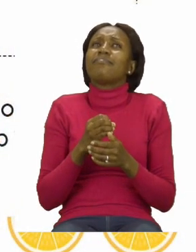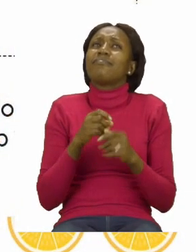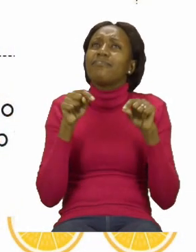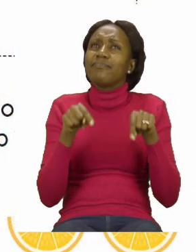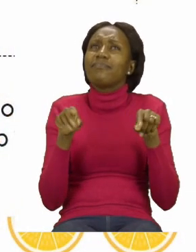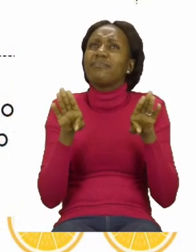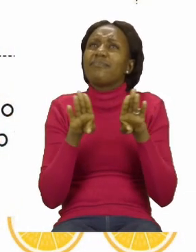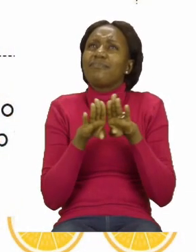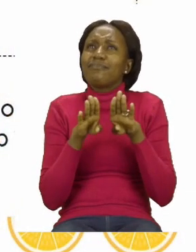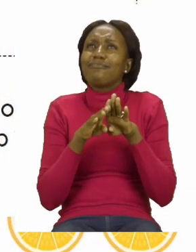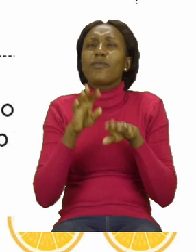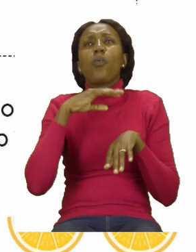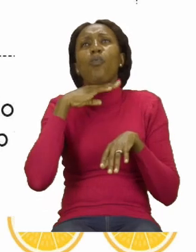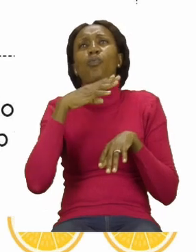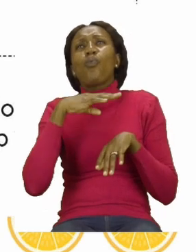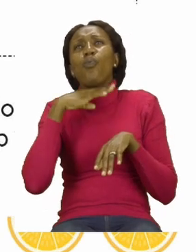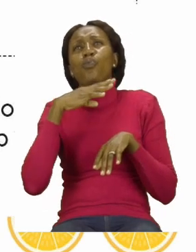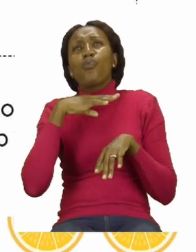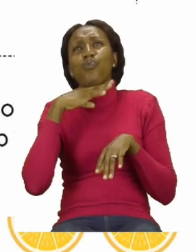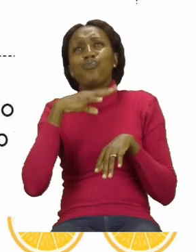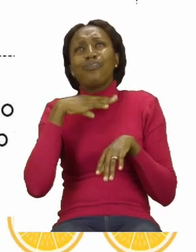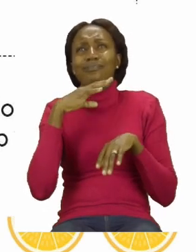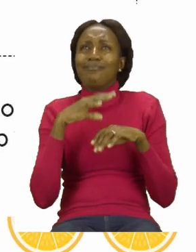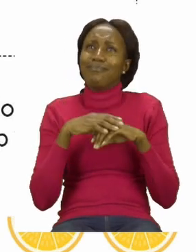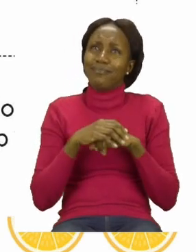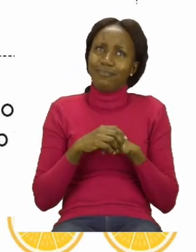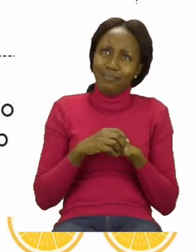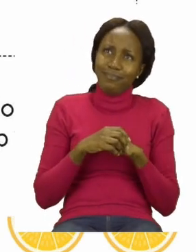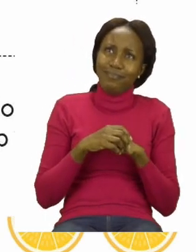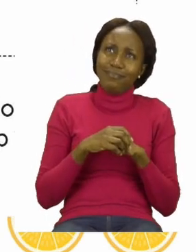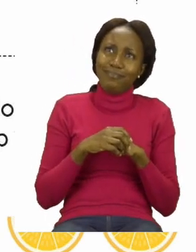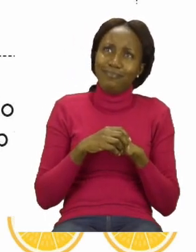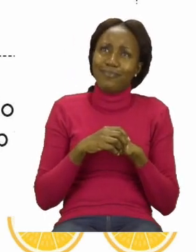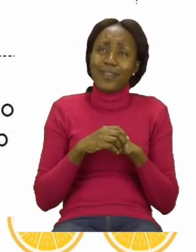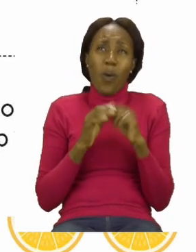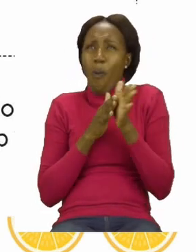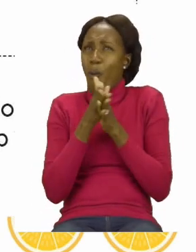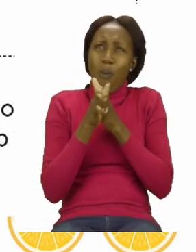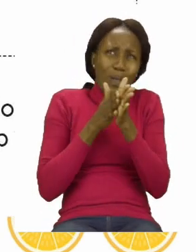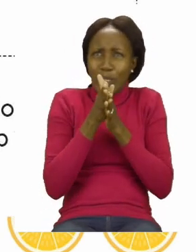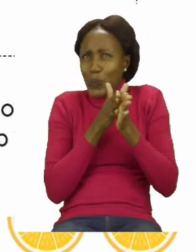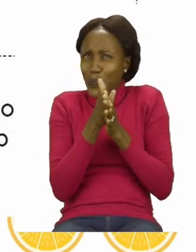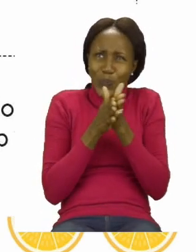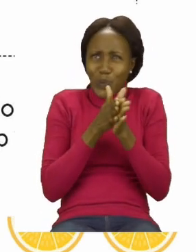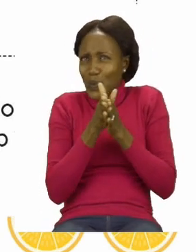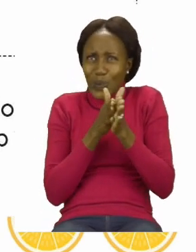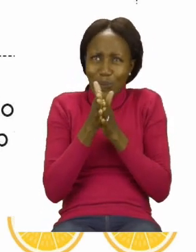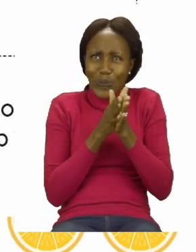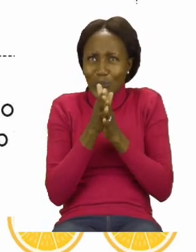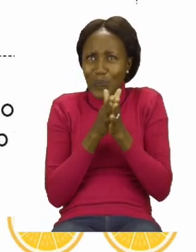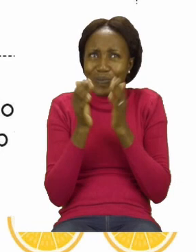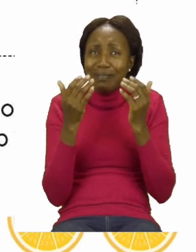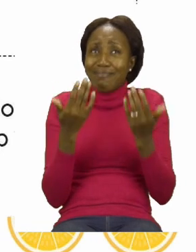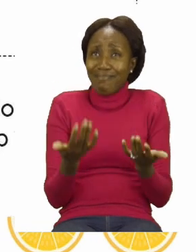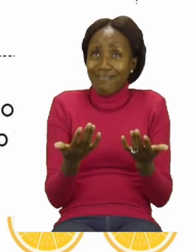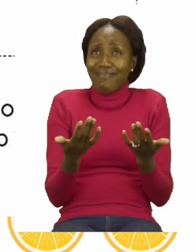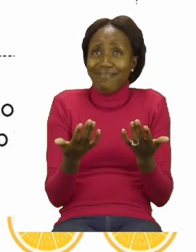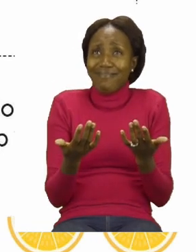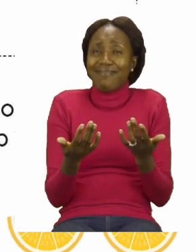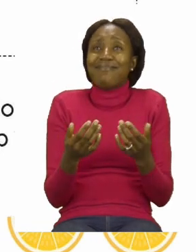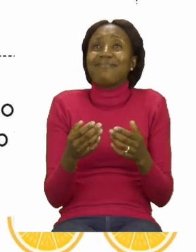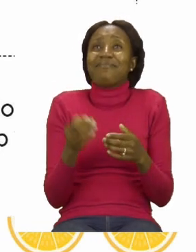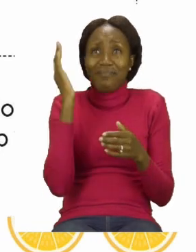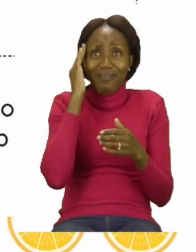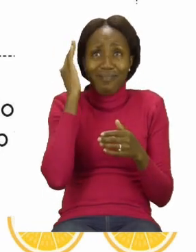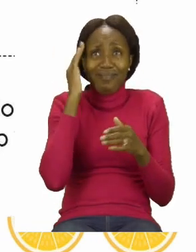doing story sums. Now, story sums can be very exciting, boys and girls, especially if we know what to